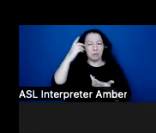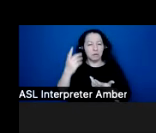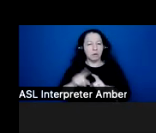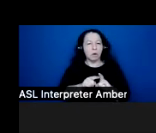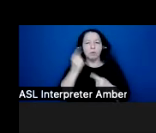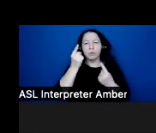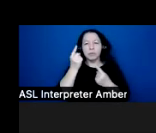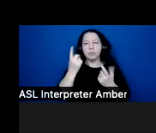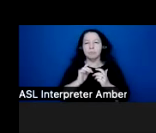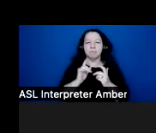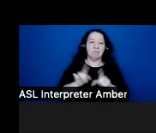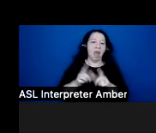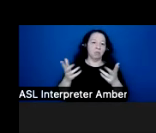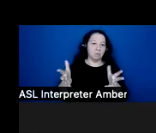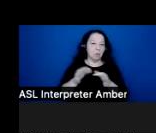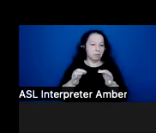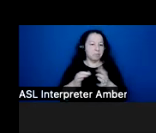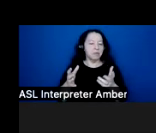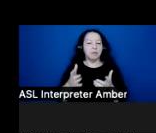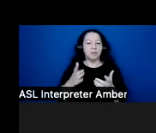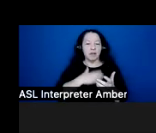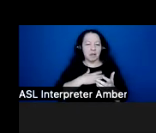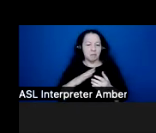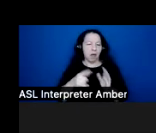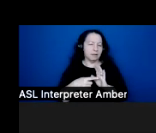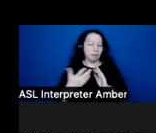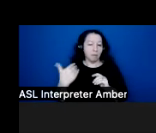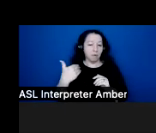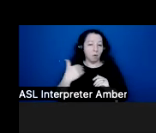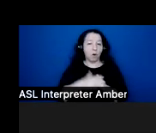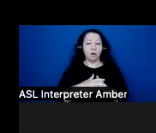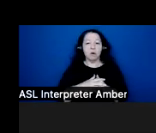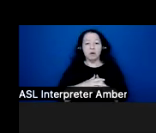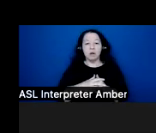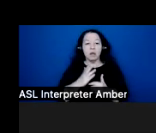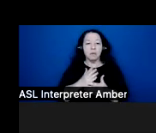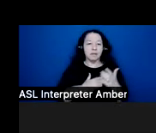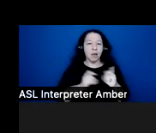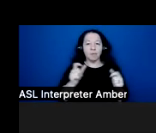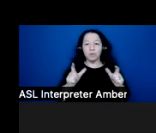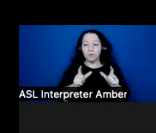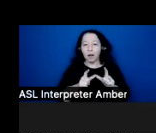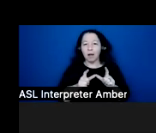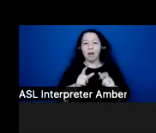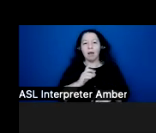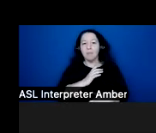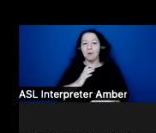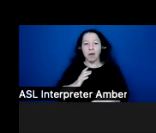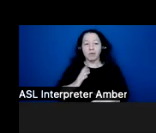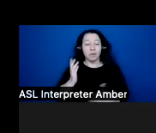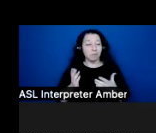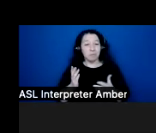thinking about, as we talked about in my example a little earlier, right? Some of like tribal council, like there might be